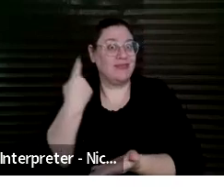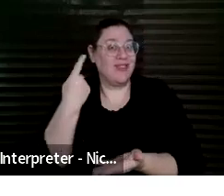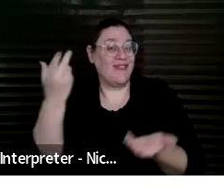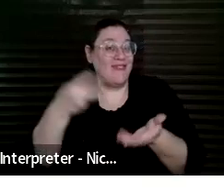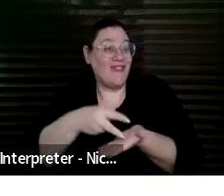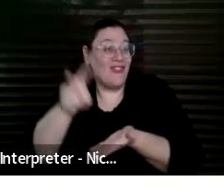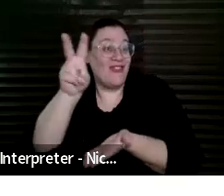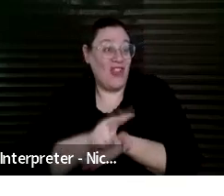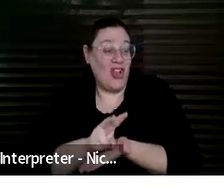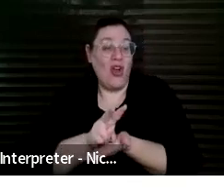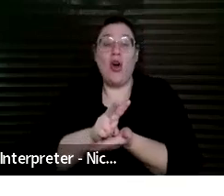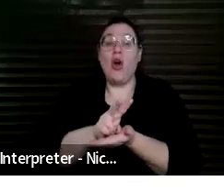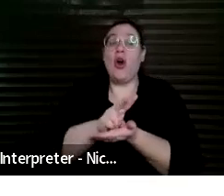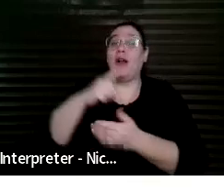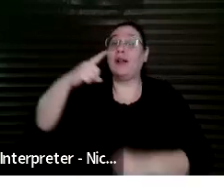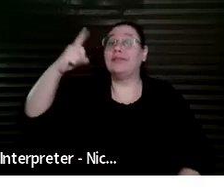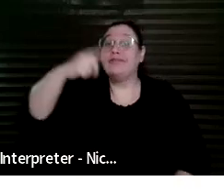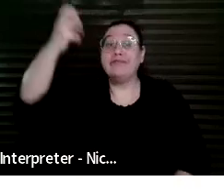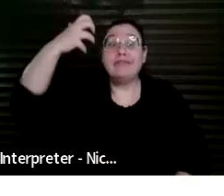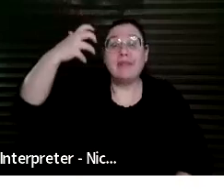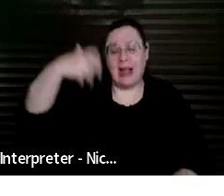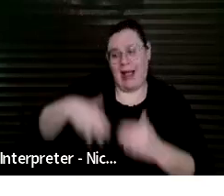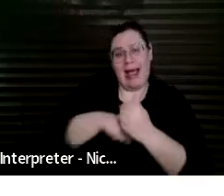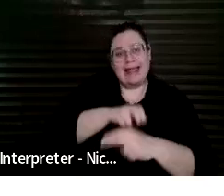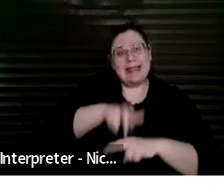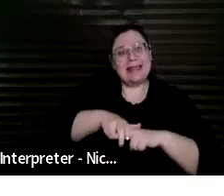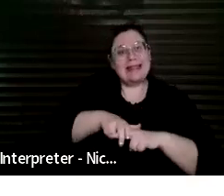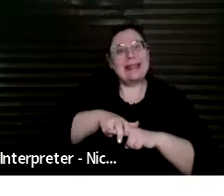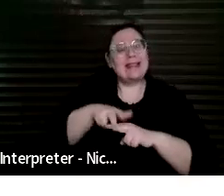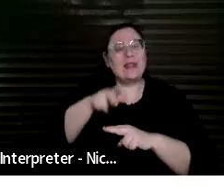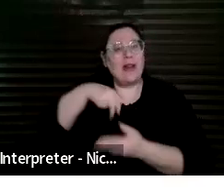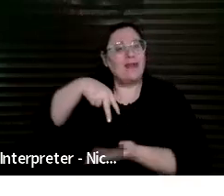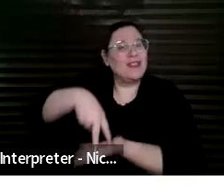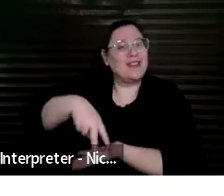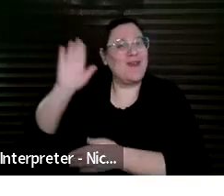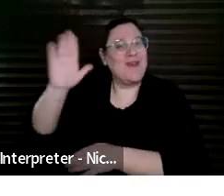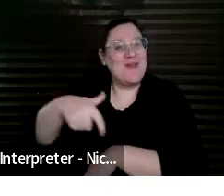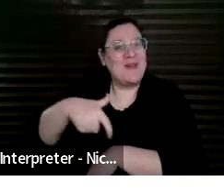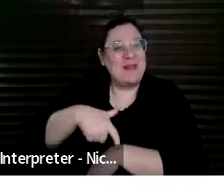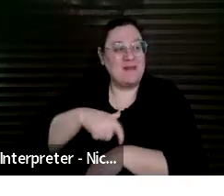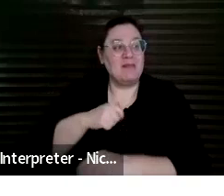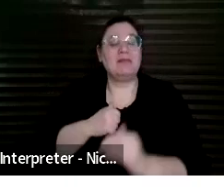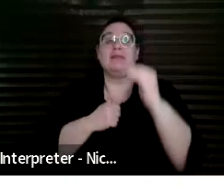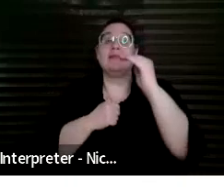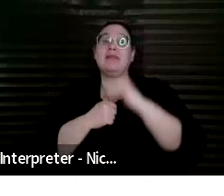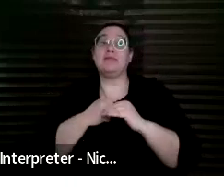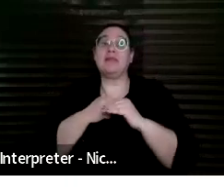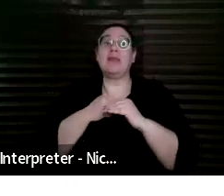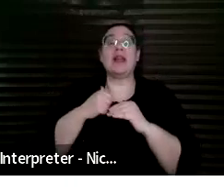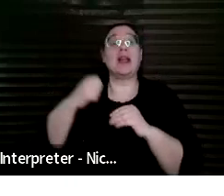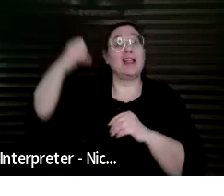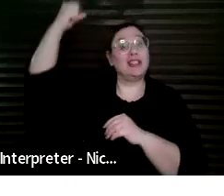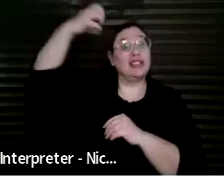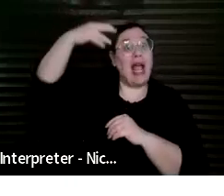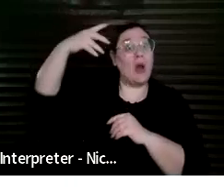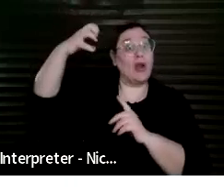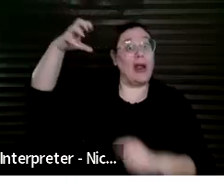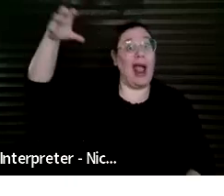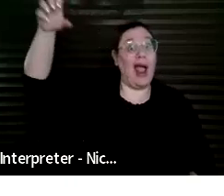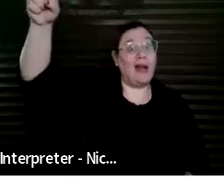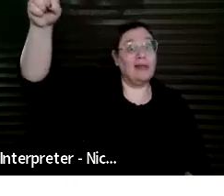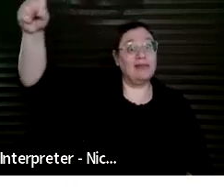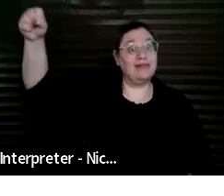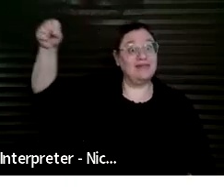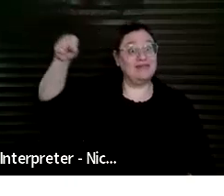counter can lessen fatigue. Installing a handheld shower head makes it easier to bring